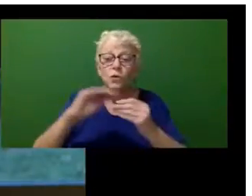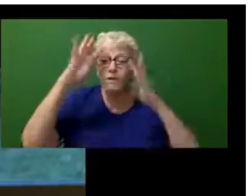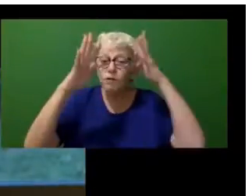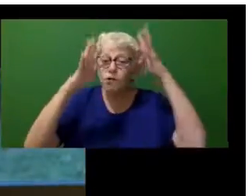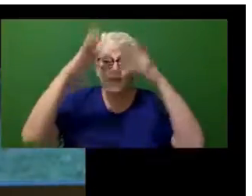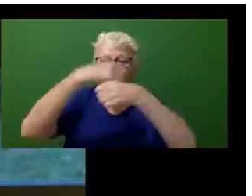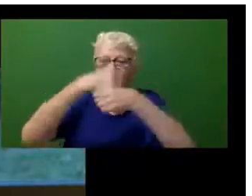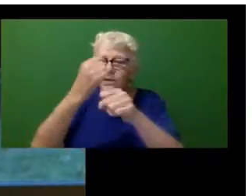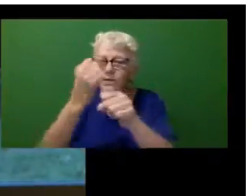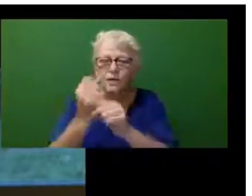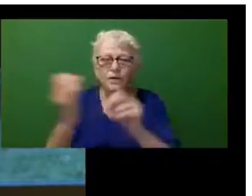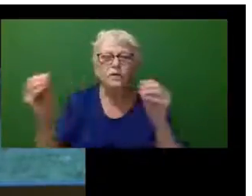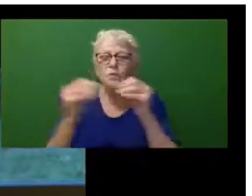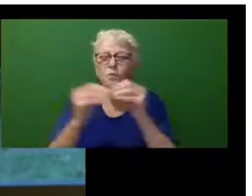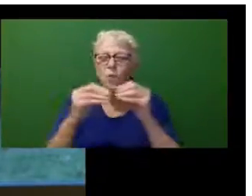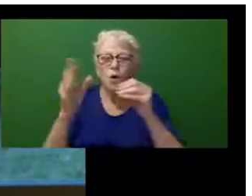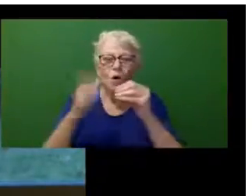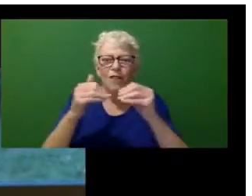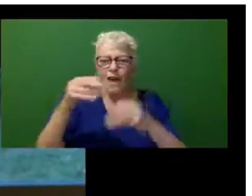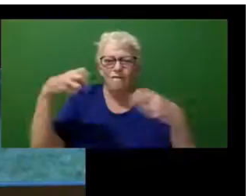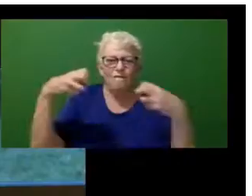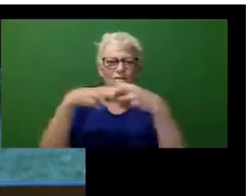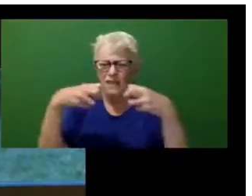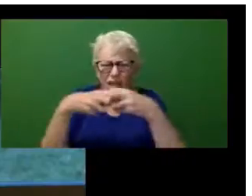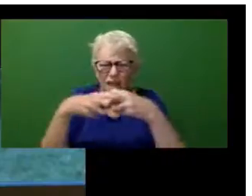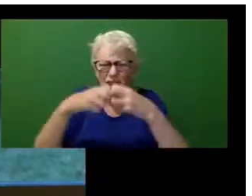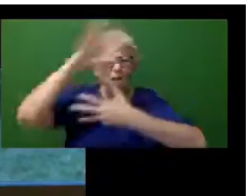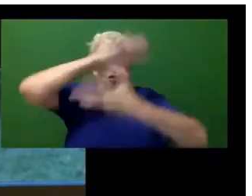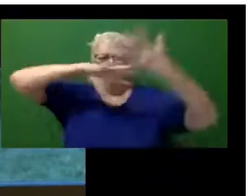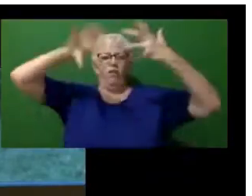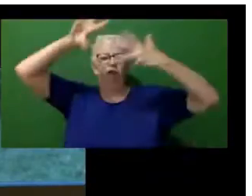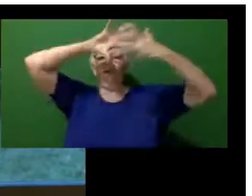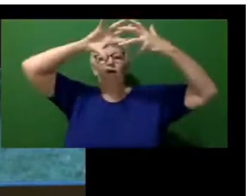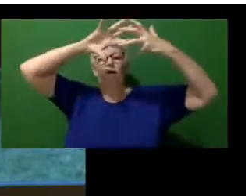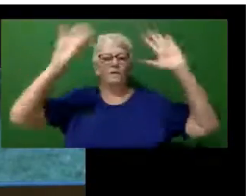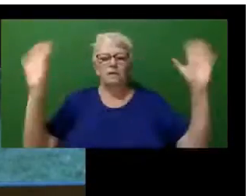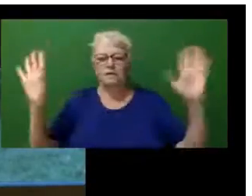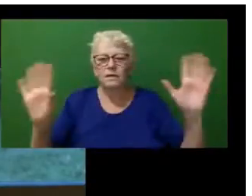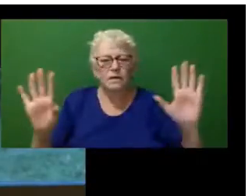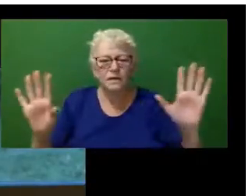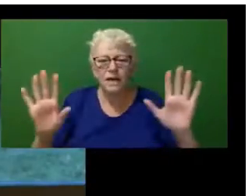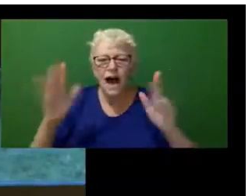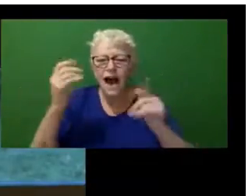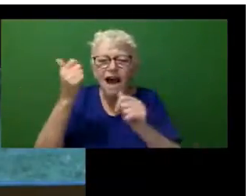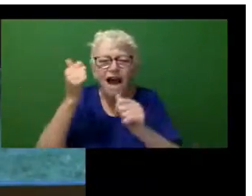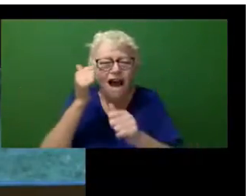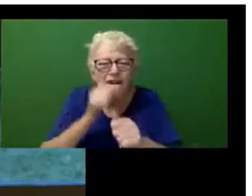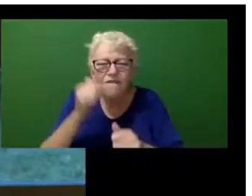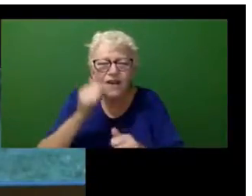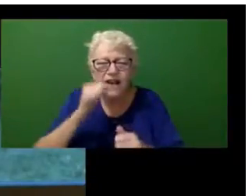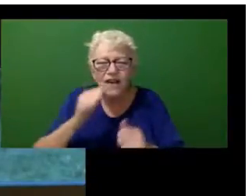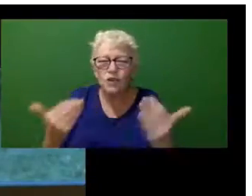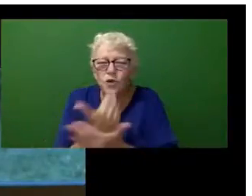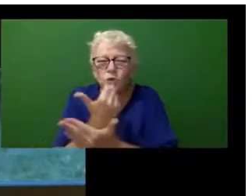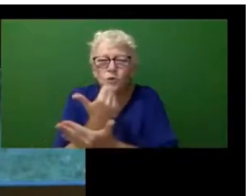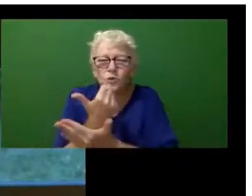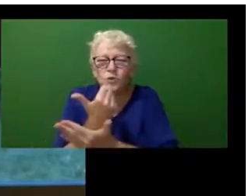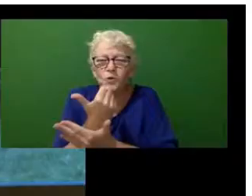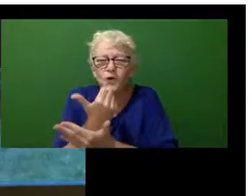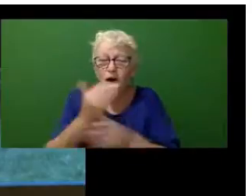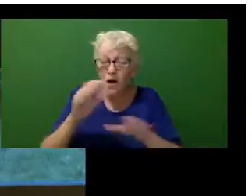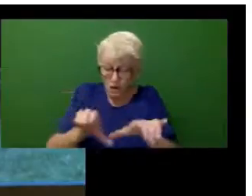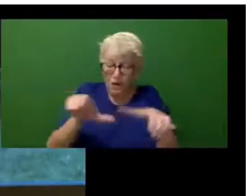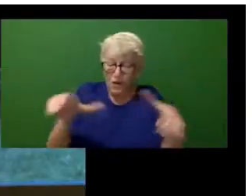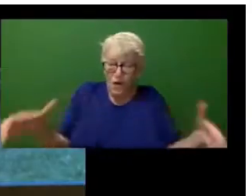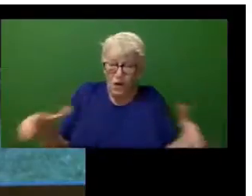The story of creation is more than astrophysics. Every day is a moment of renewal.